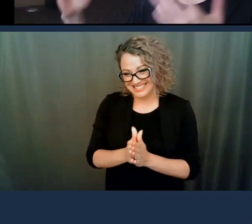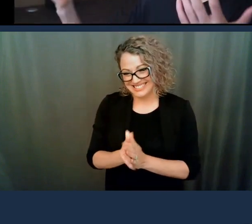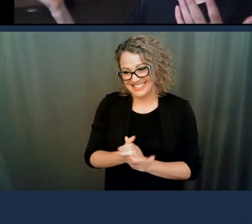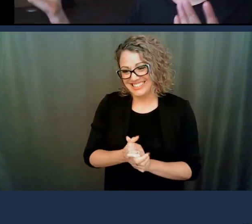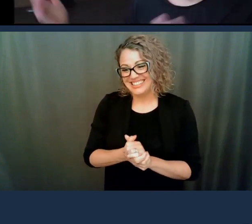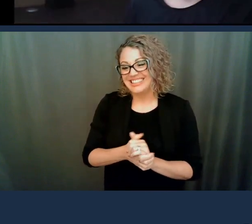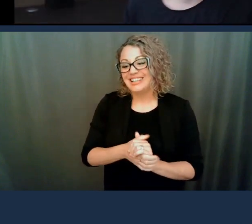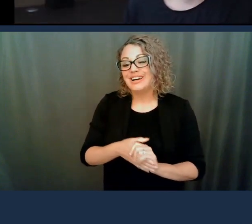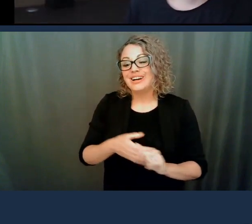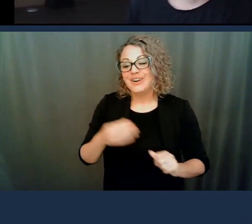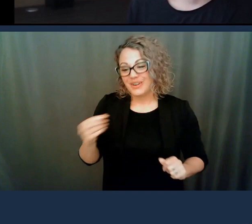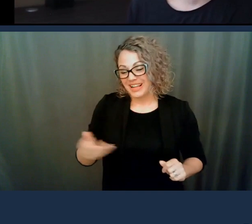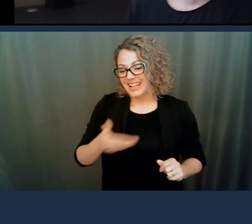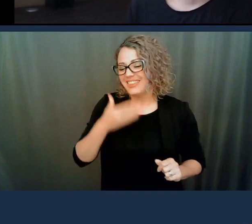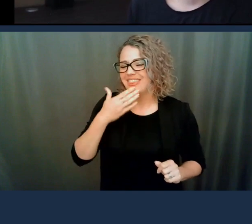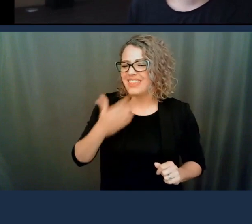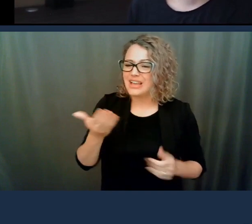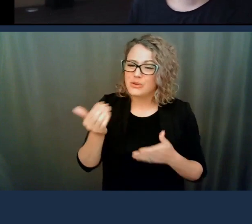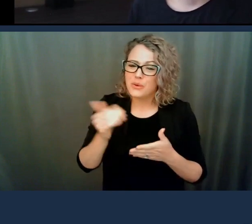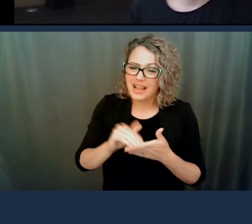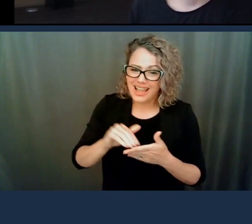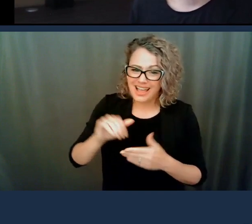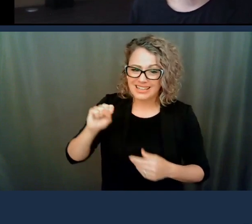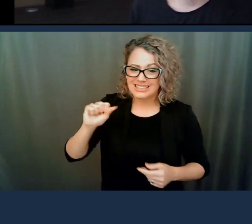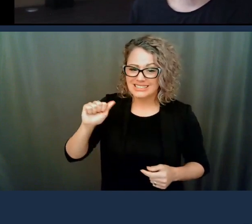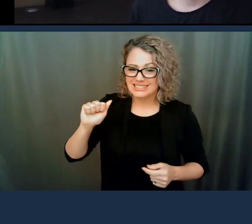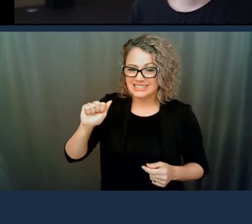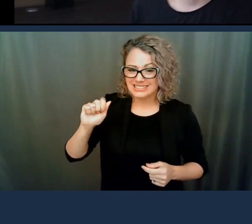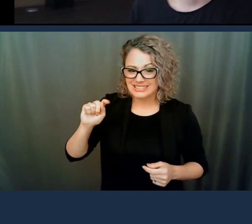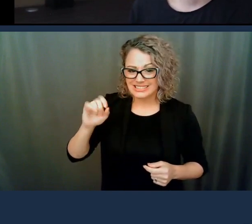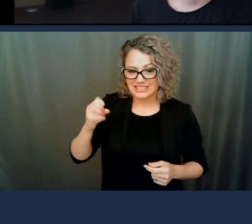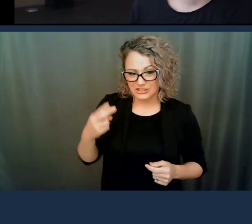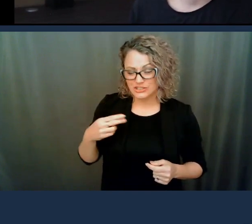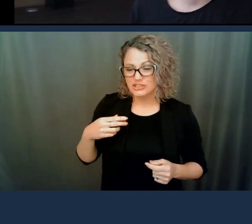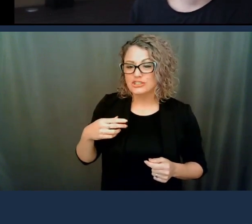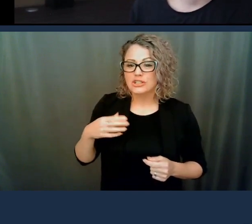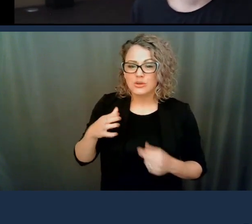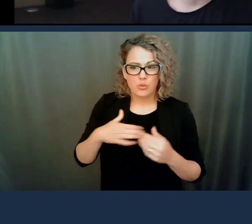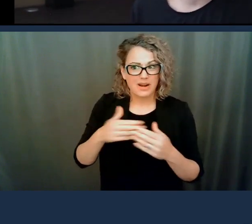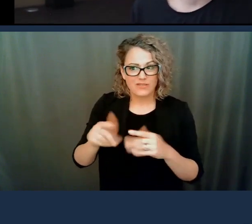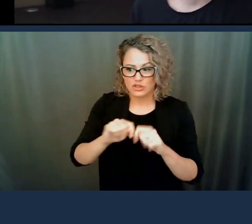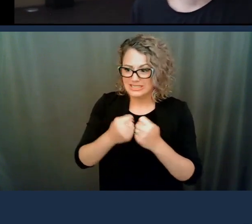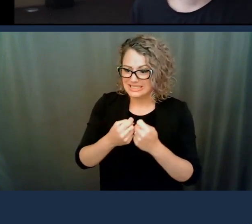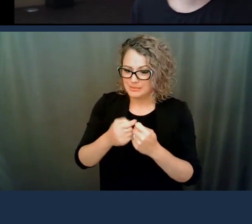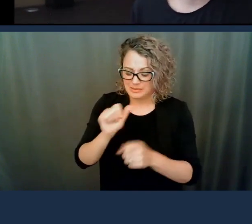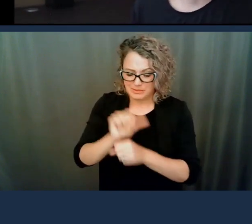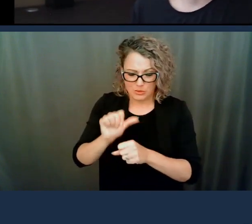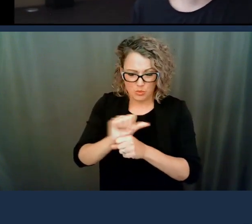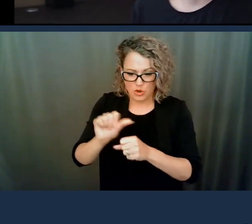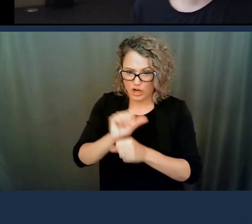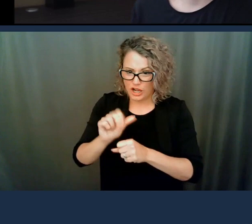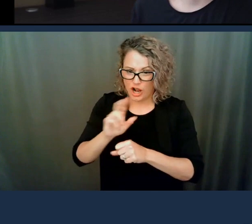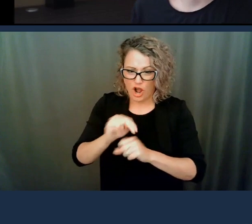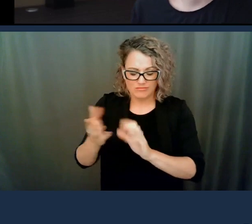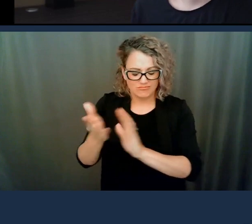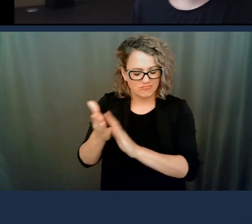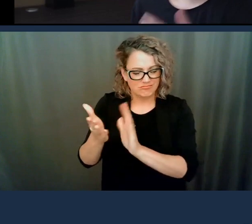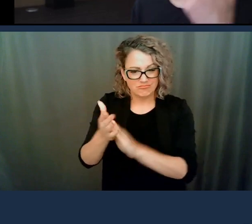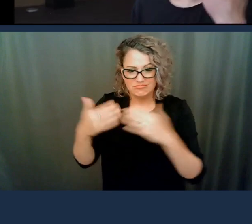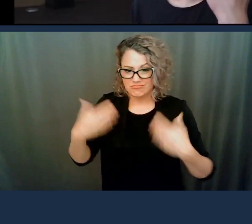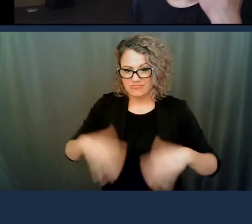thank you again, Satish, for being on the show with us. Whatever your team has been doing, kudos, because I